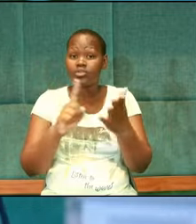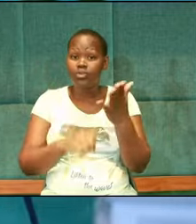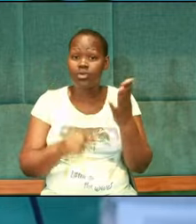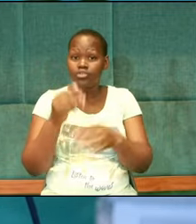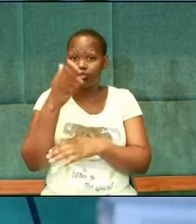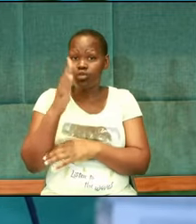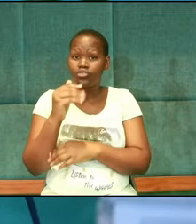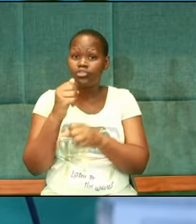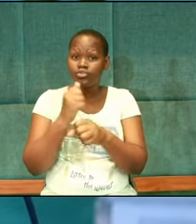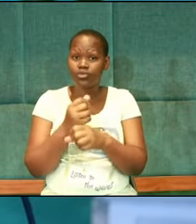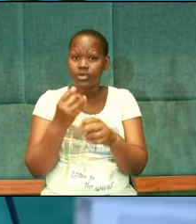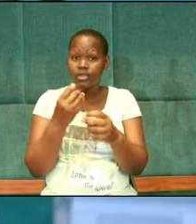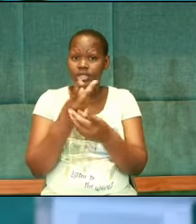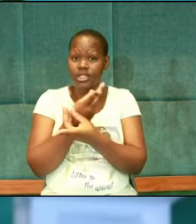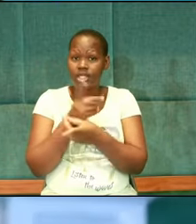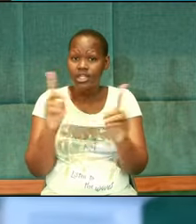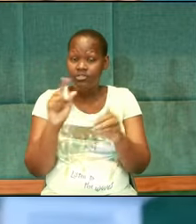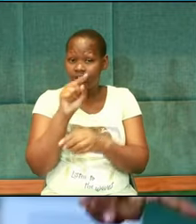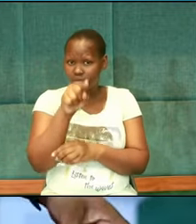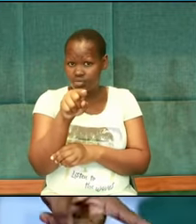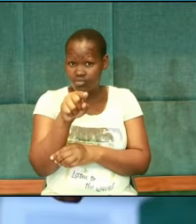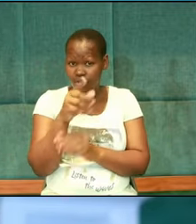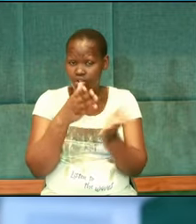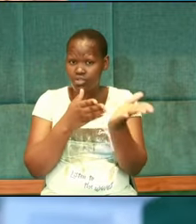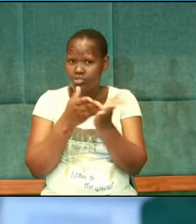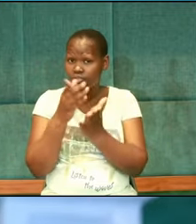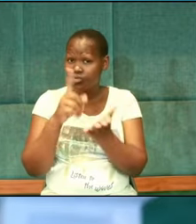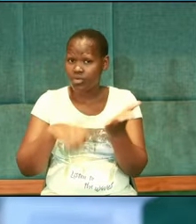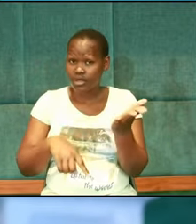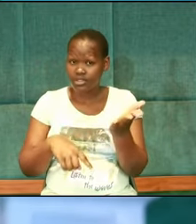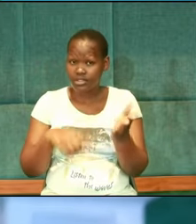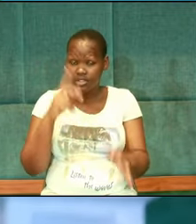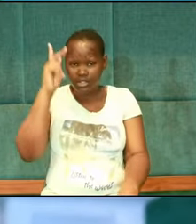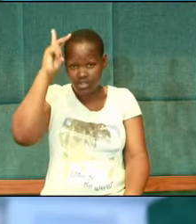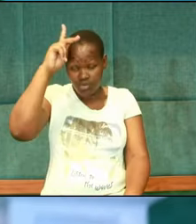to deliver me, is through all knowledge.